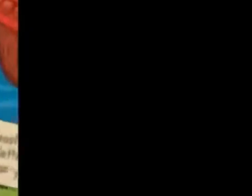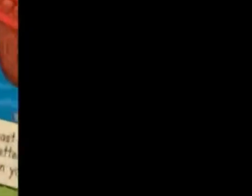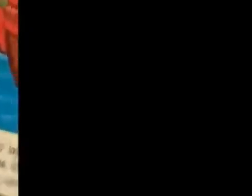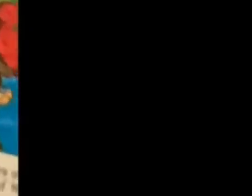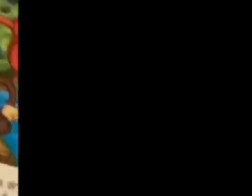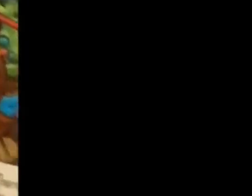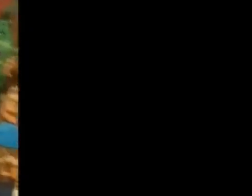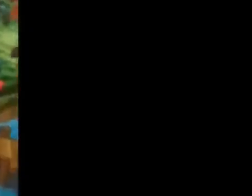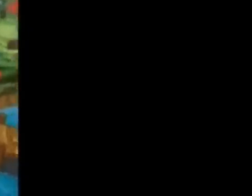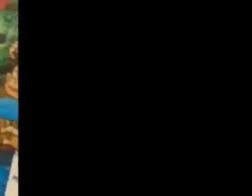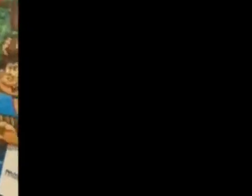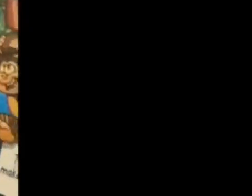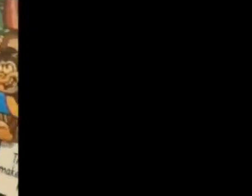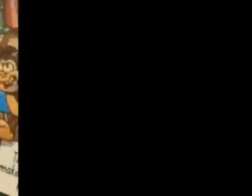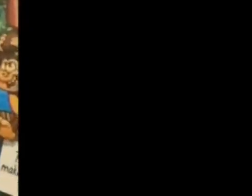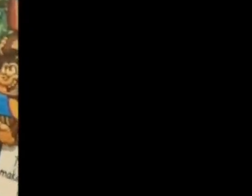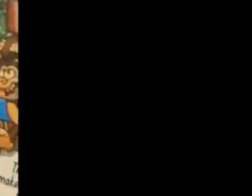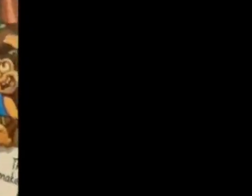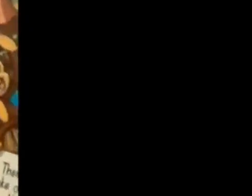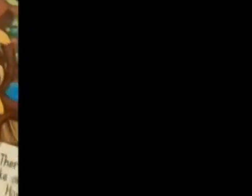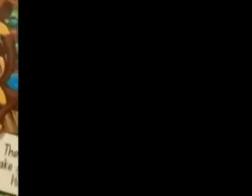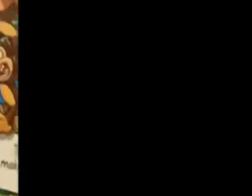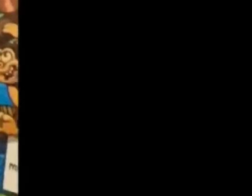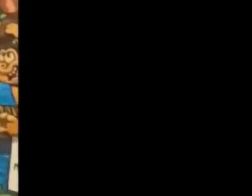can also go to our website, that is